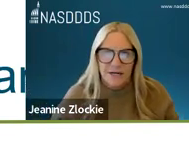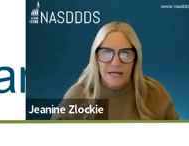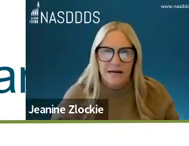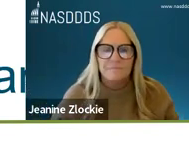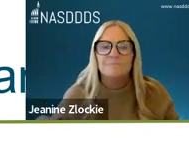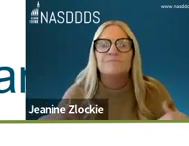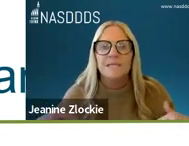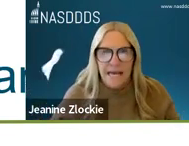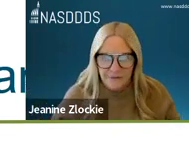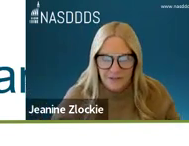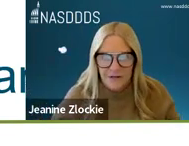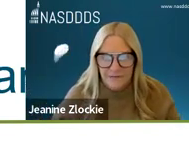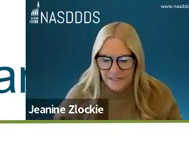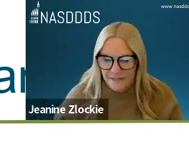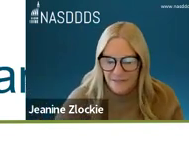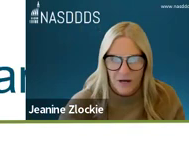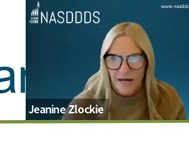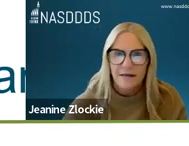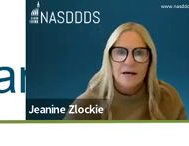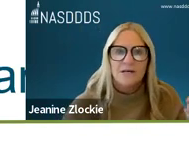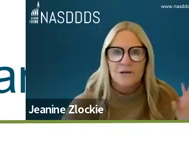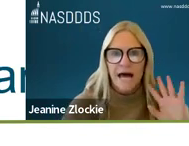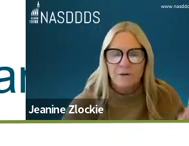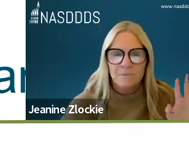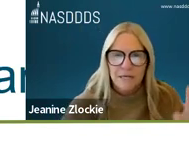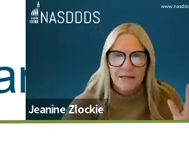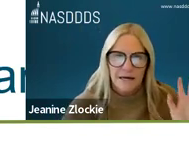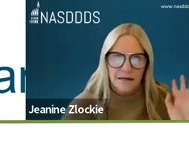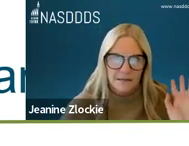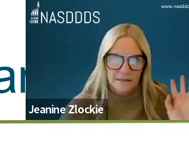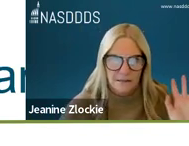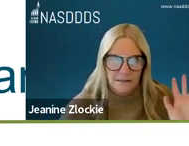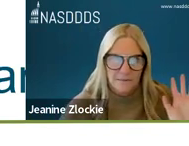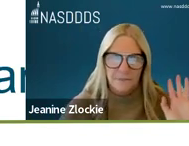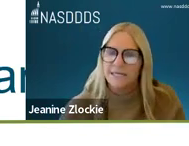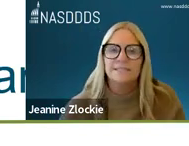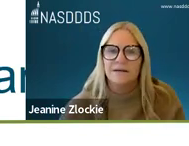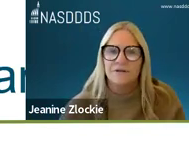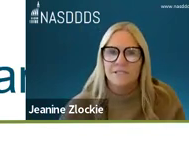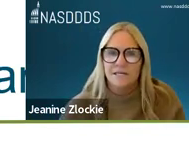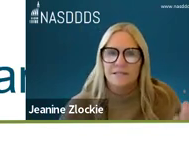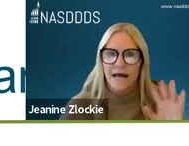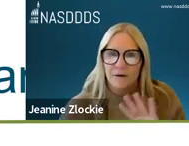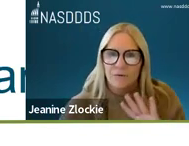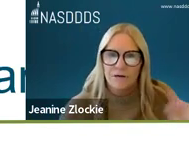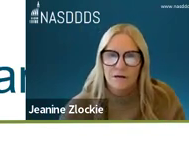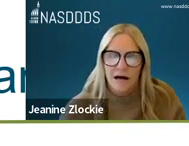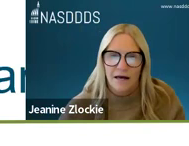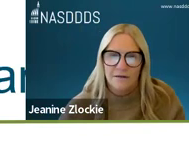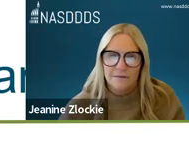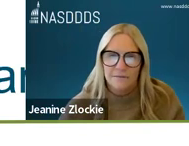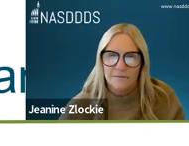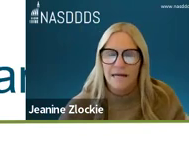needs-based criteria, you get the services, okay? So that would be the biggest differences that I